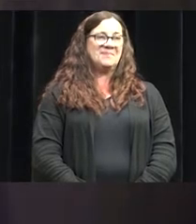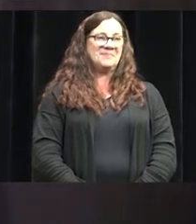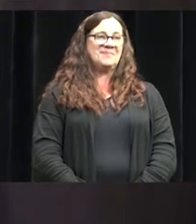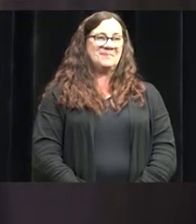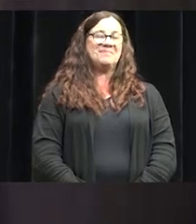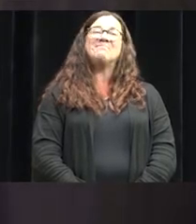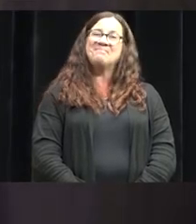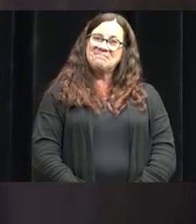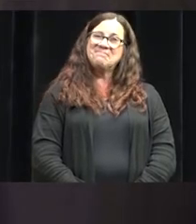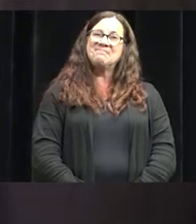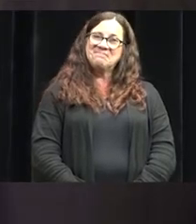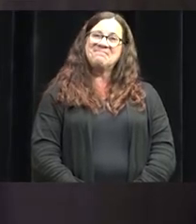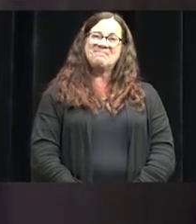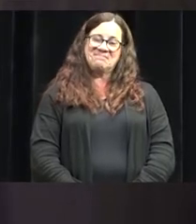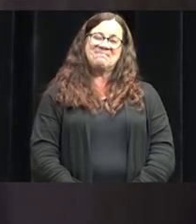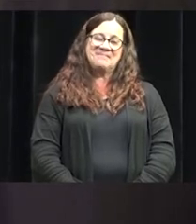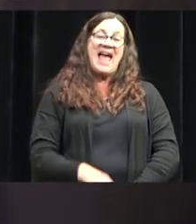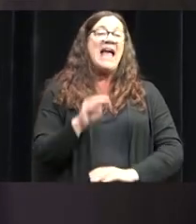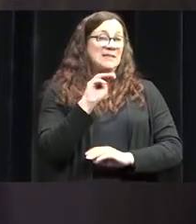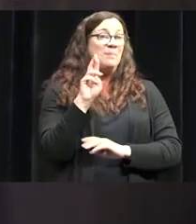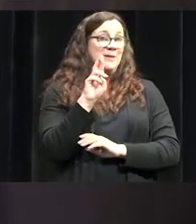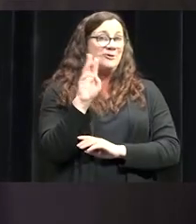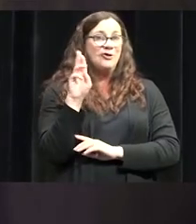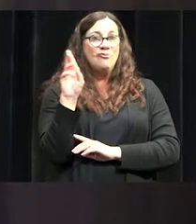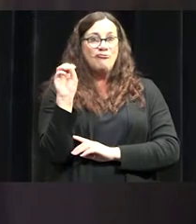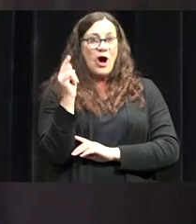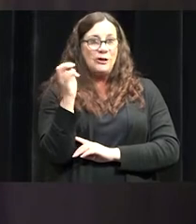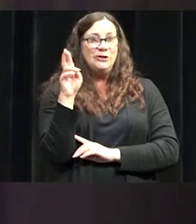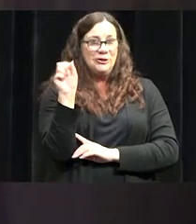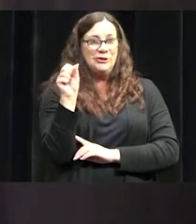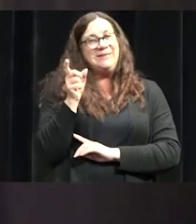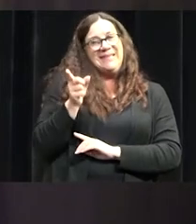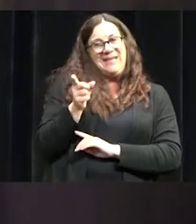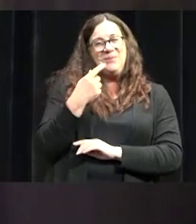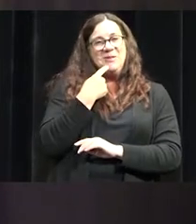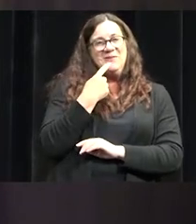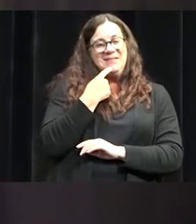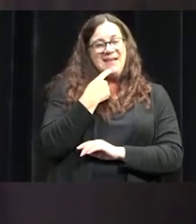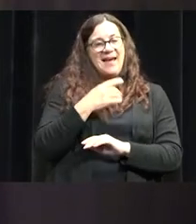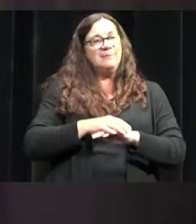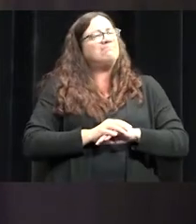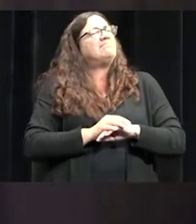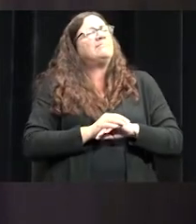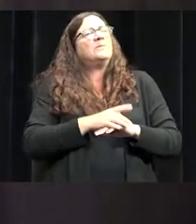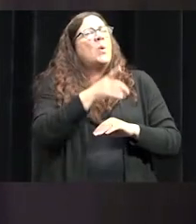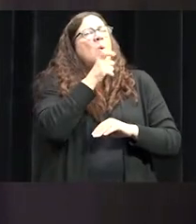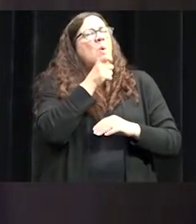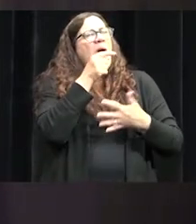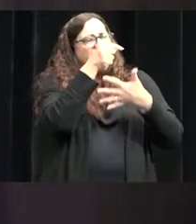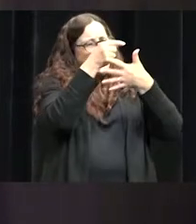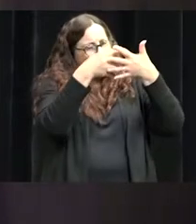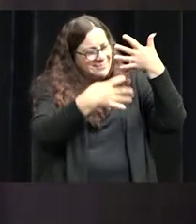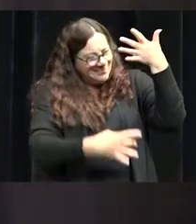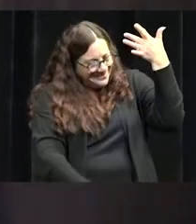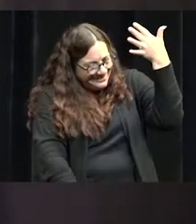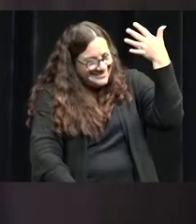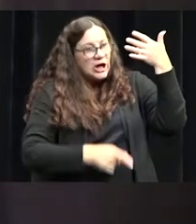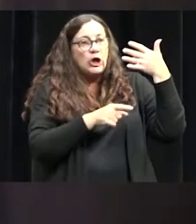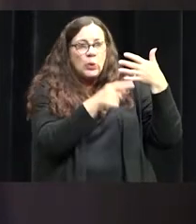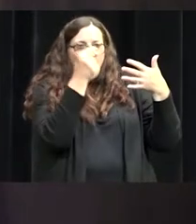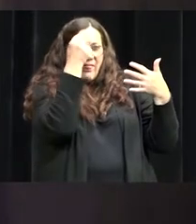as mr rogers said whomever you've been thinking about how pleased they must be to know the difference you feel they've